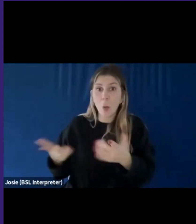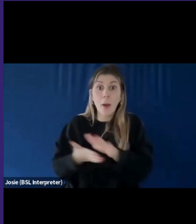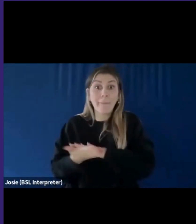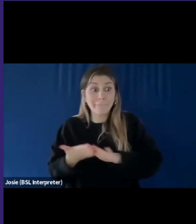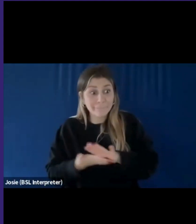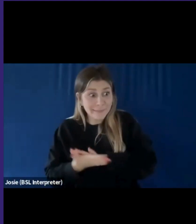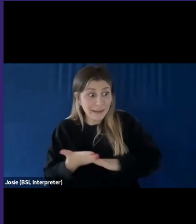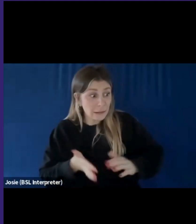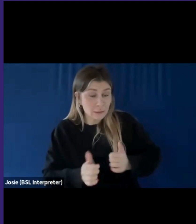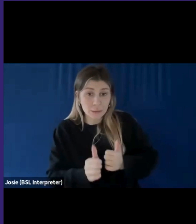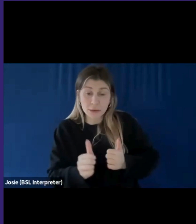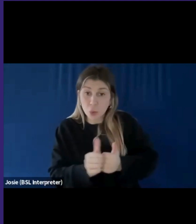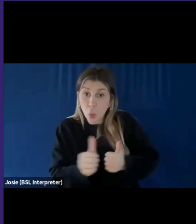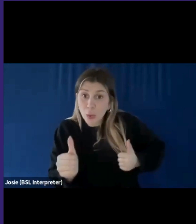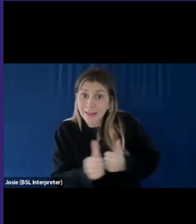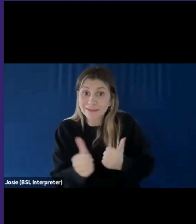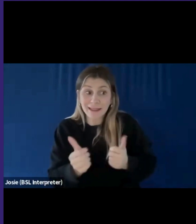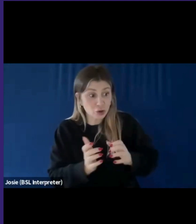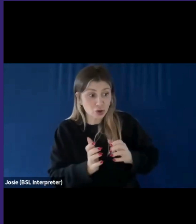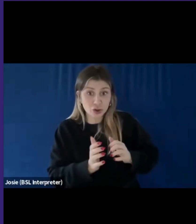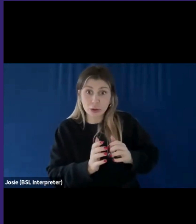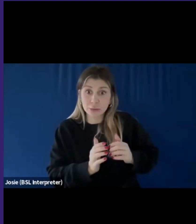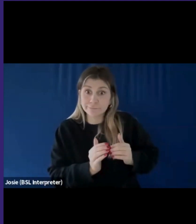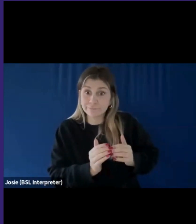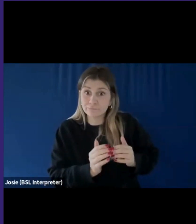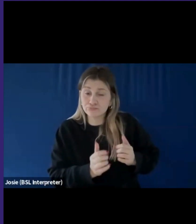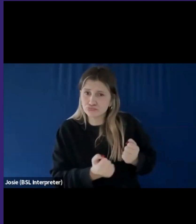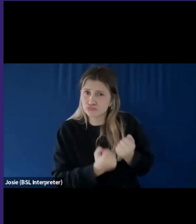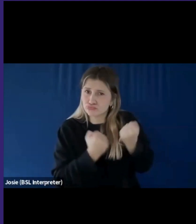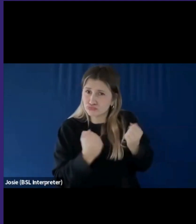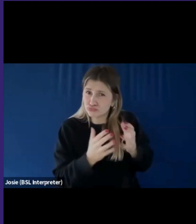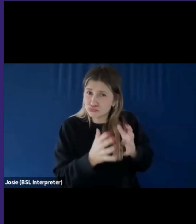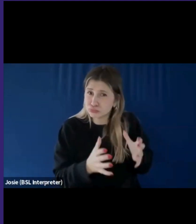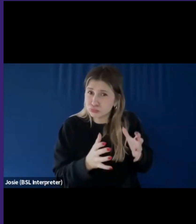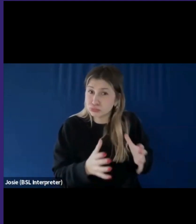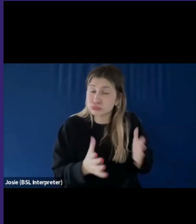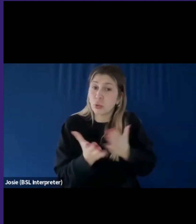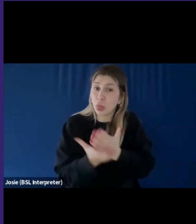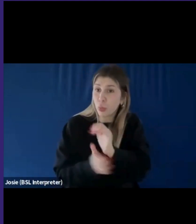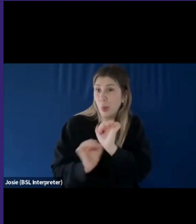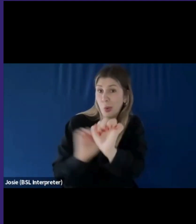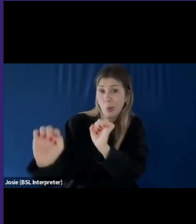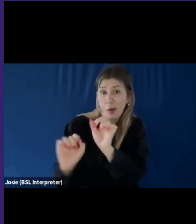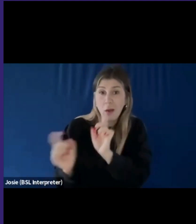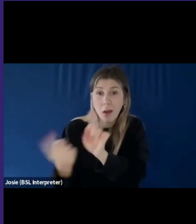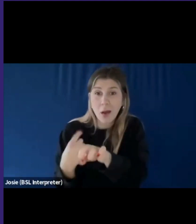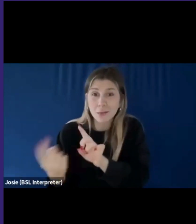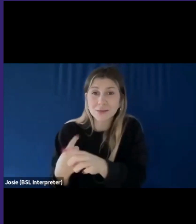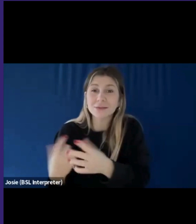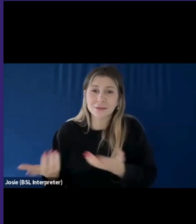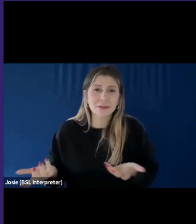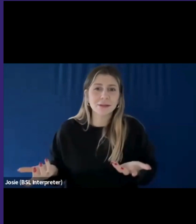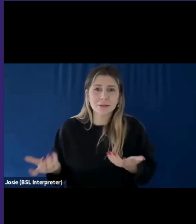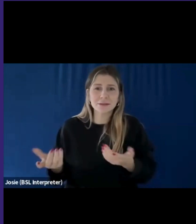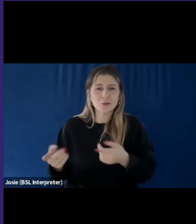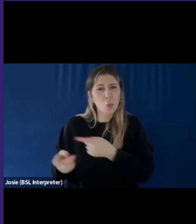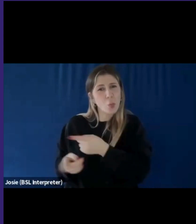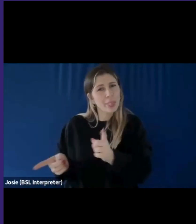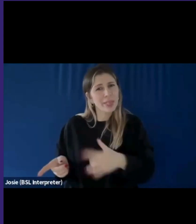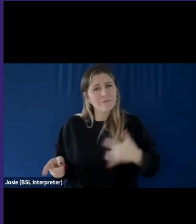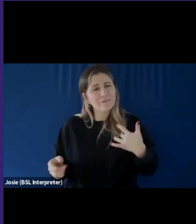powerful organization, or your community kind of becoming stronger. Maybe all of those concepts are things you can kind of reference.